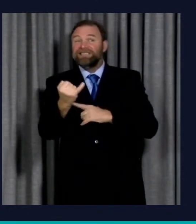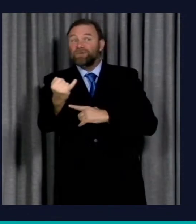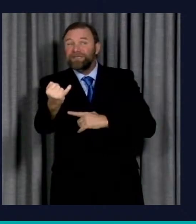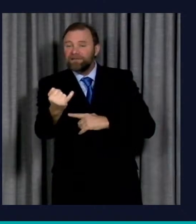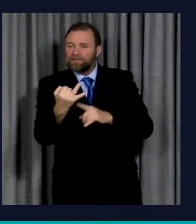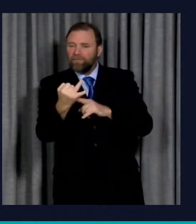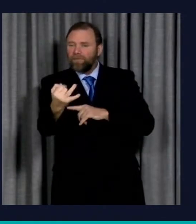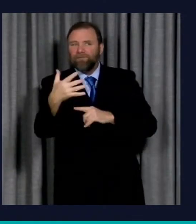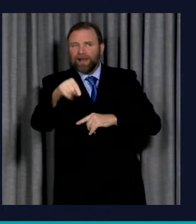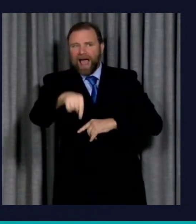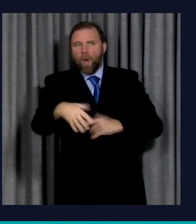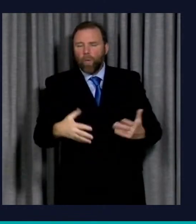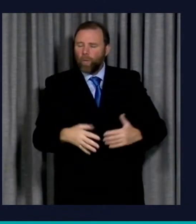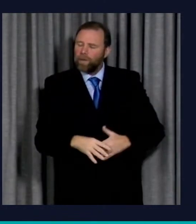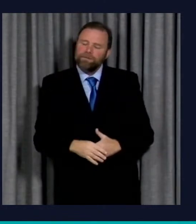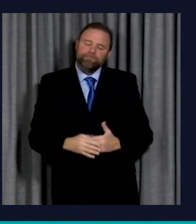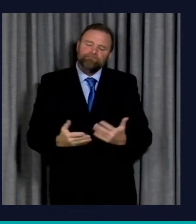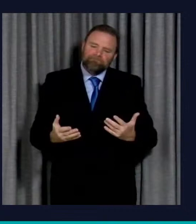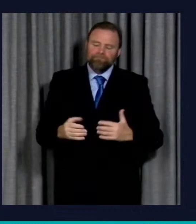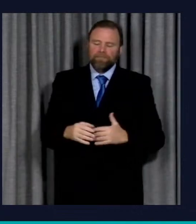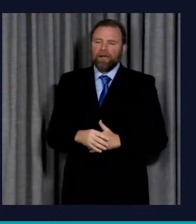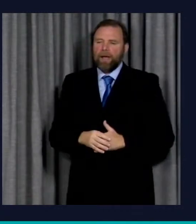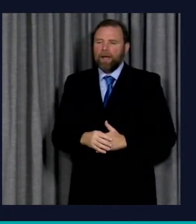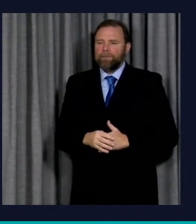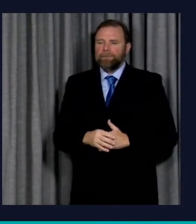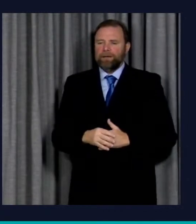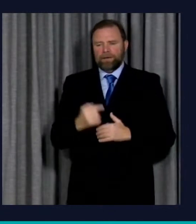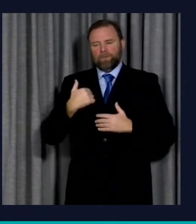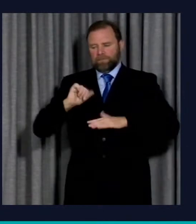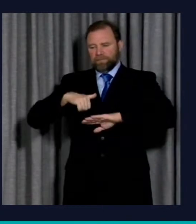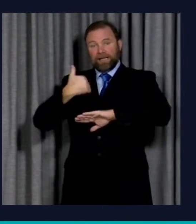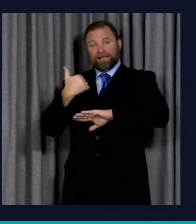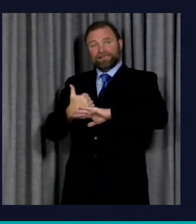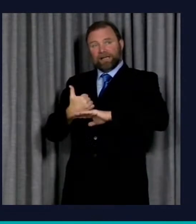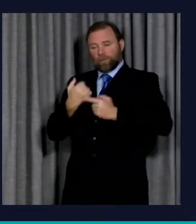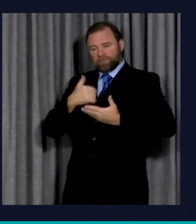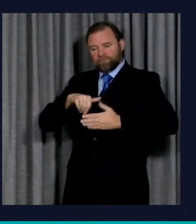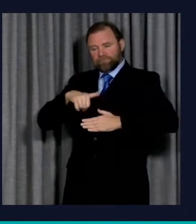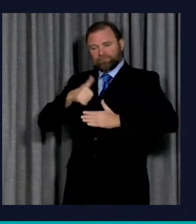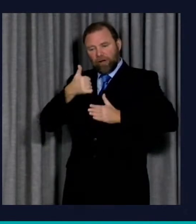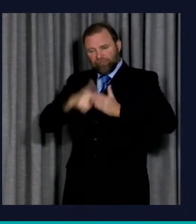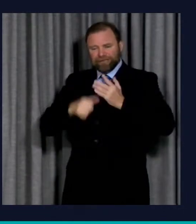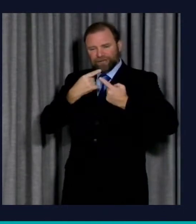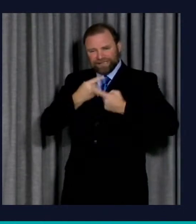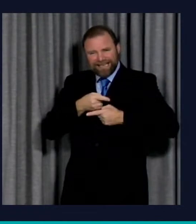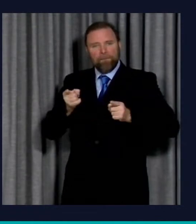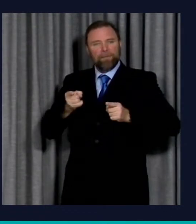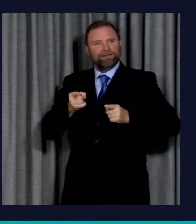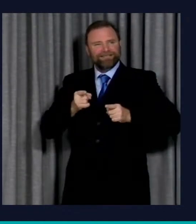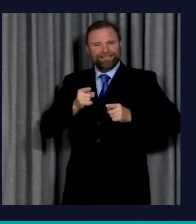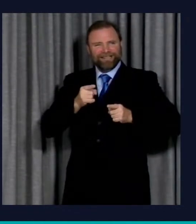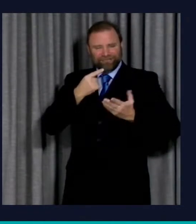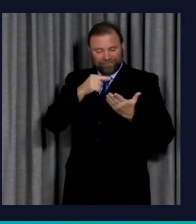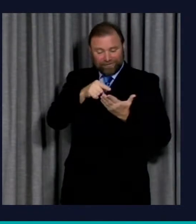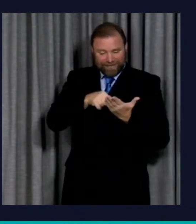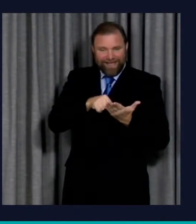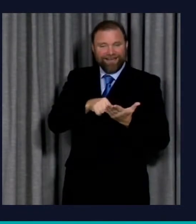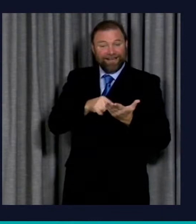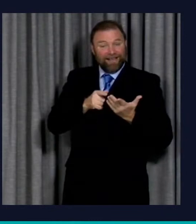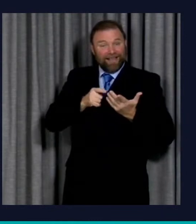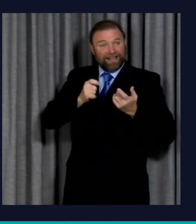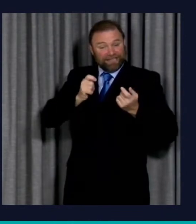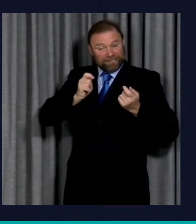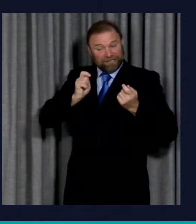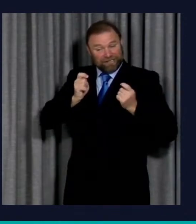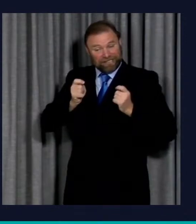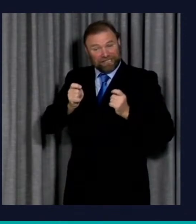from now. When I set out stuff in my original statement, I tried to demonstrate just how many things have changed